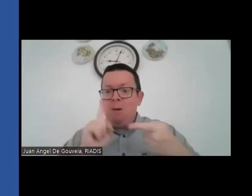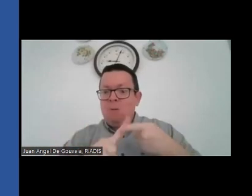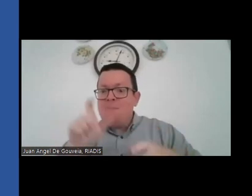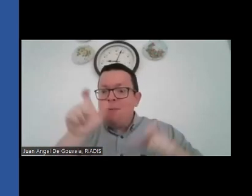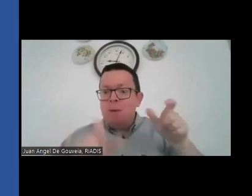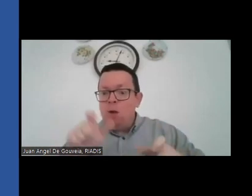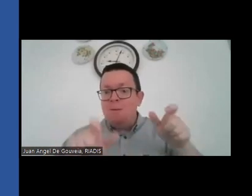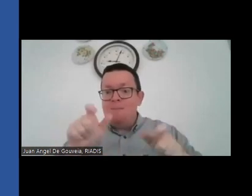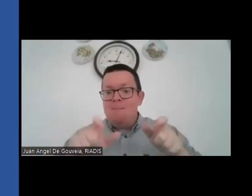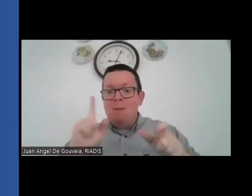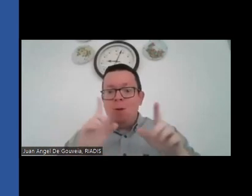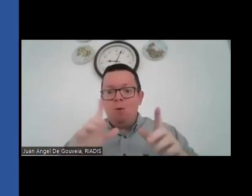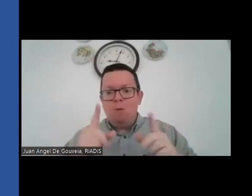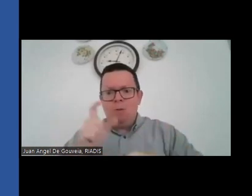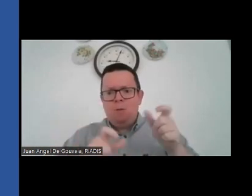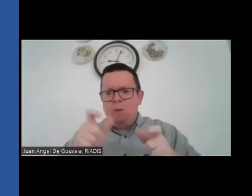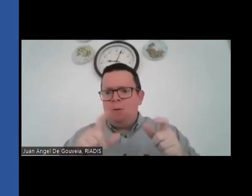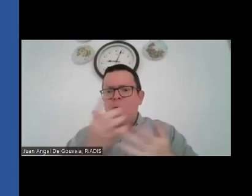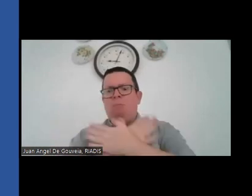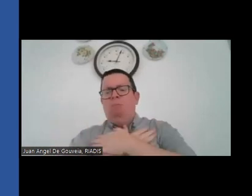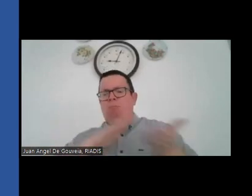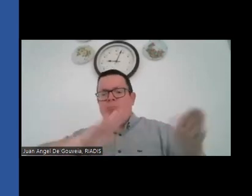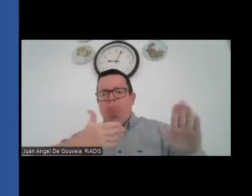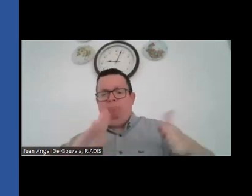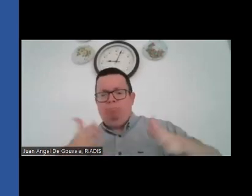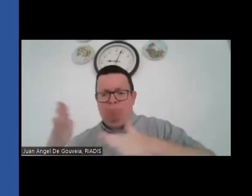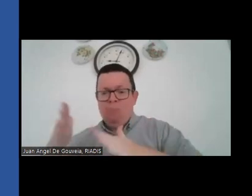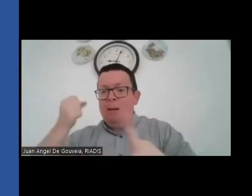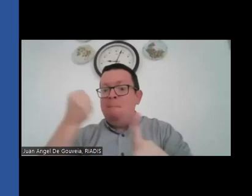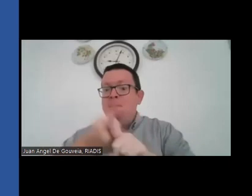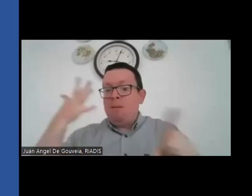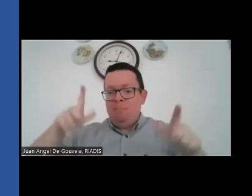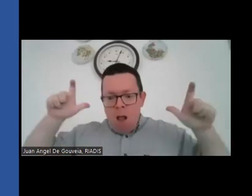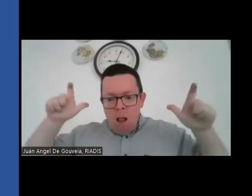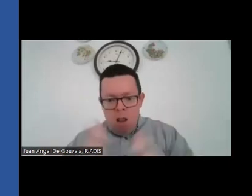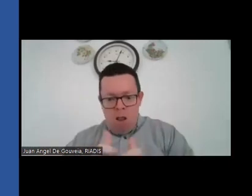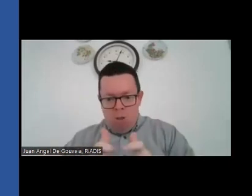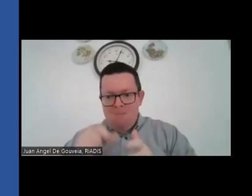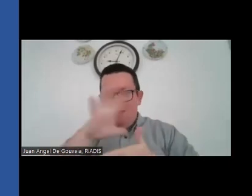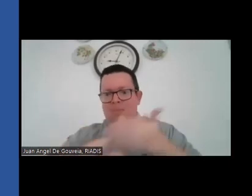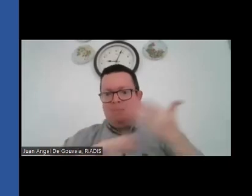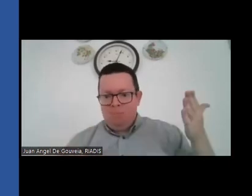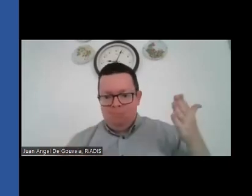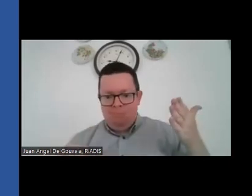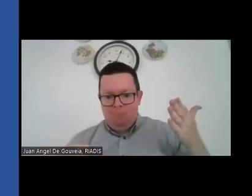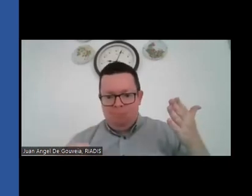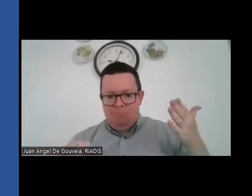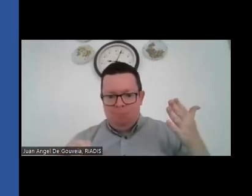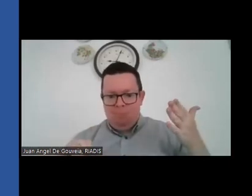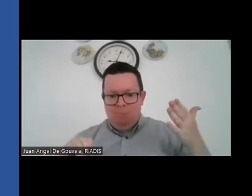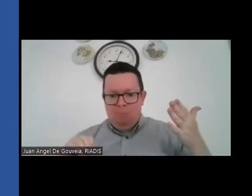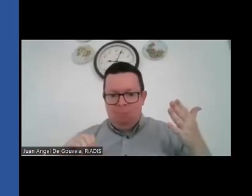mortality, morbidity, and impact in disaster situations. Considering that people with disabilities are